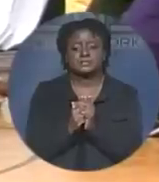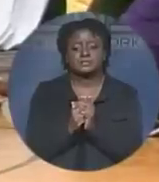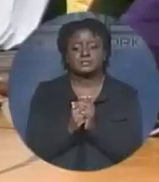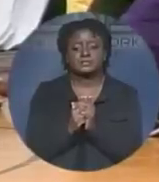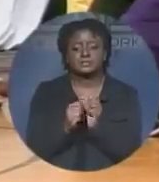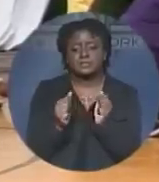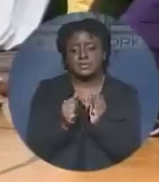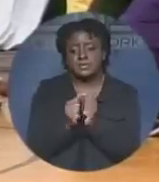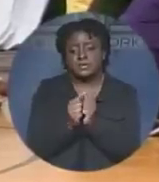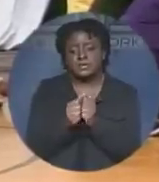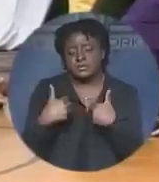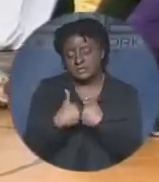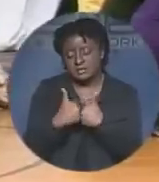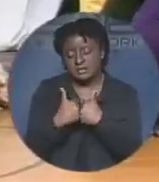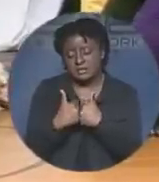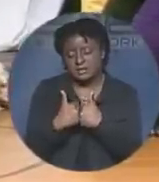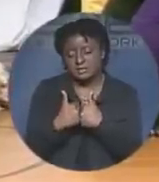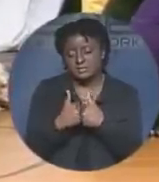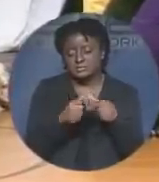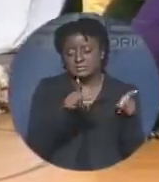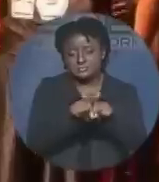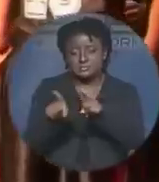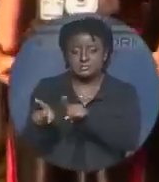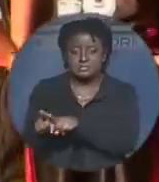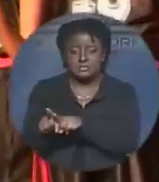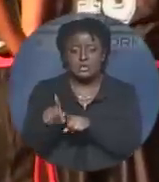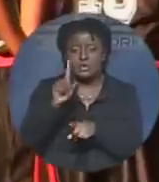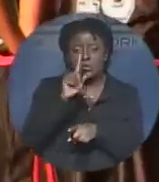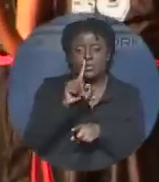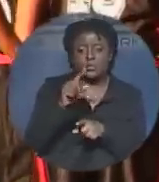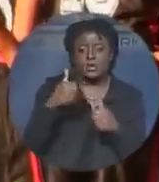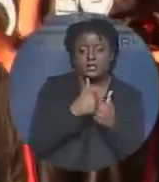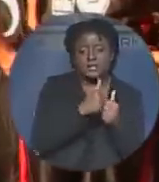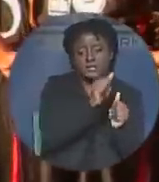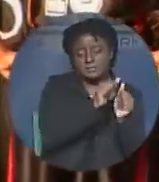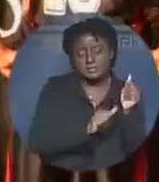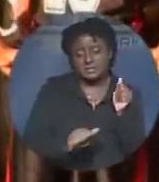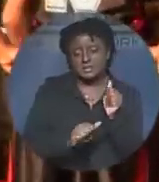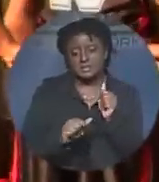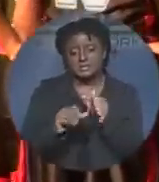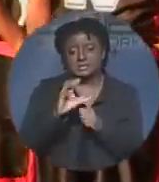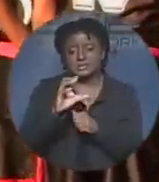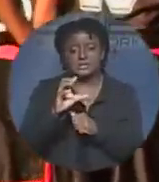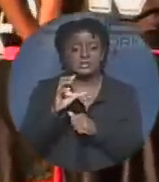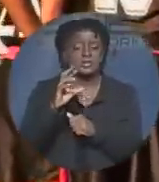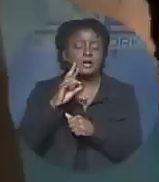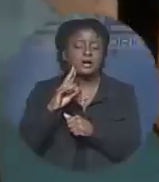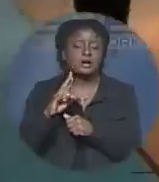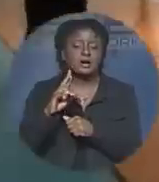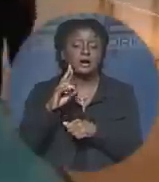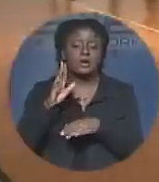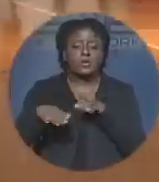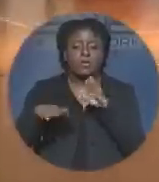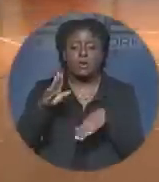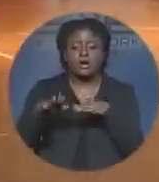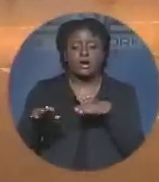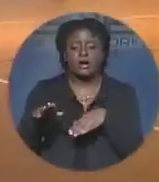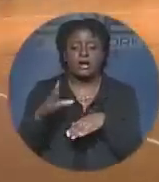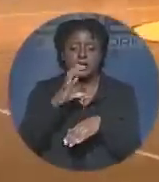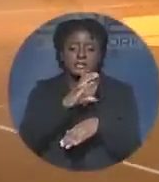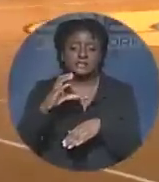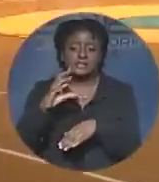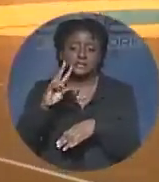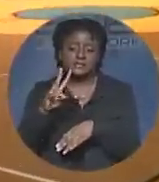series deadlock at one game apiece between C.V. Bethel senior girls and C.R. Walker, it all came down to the third